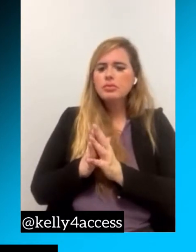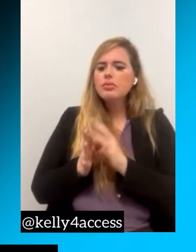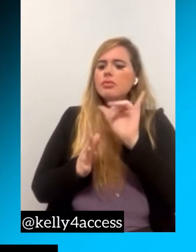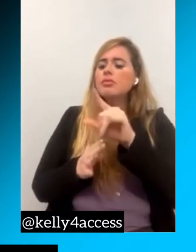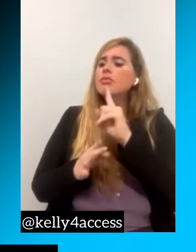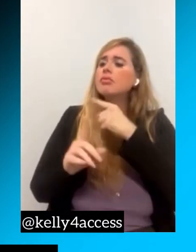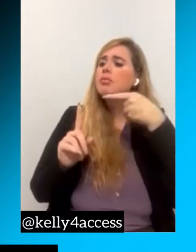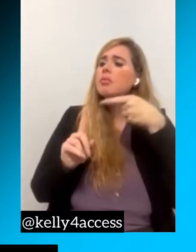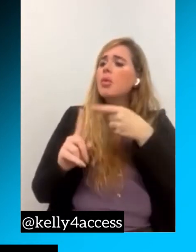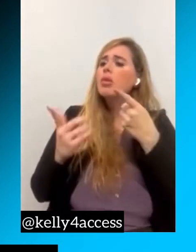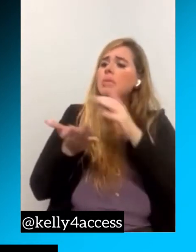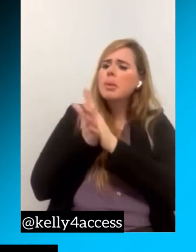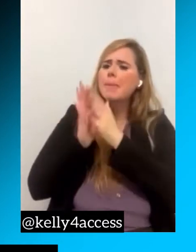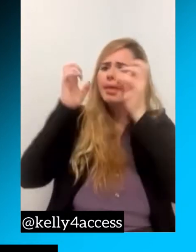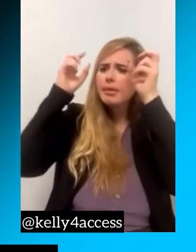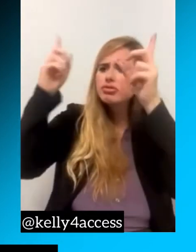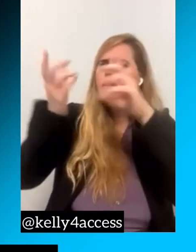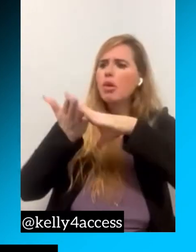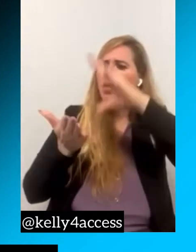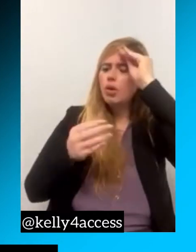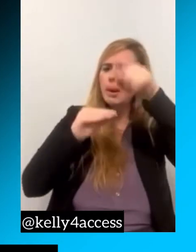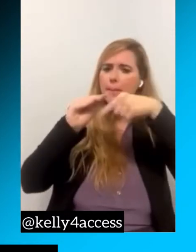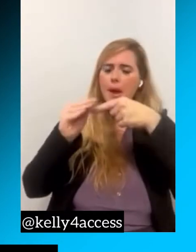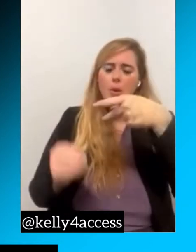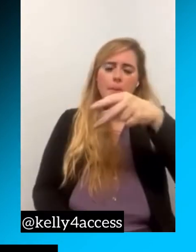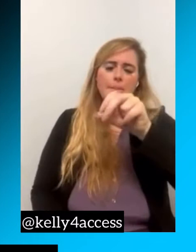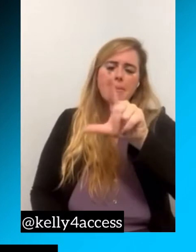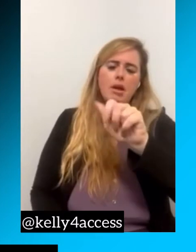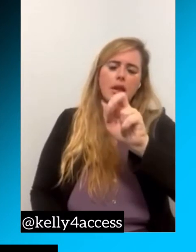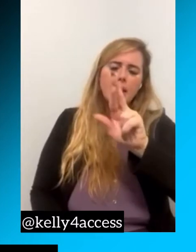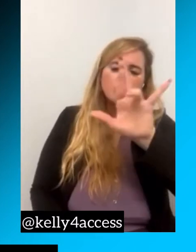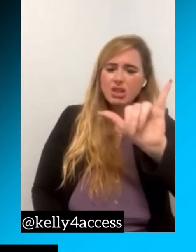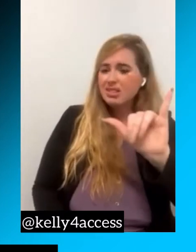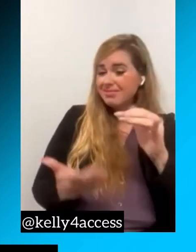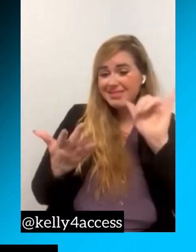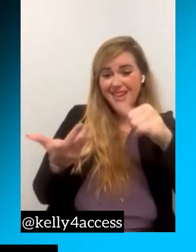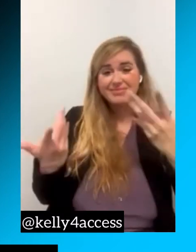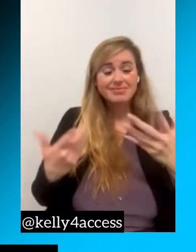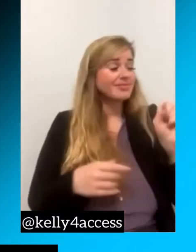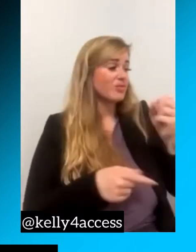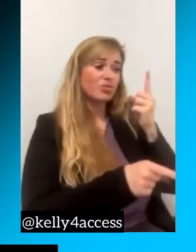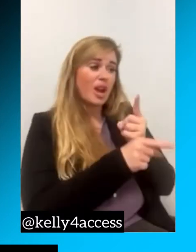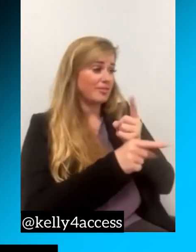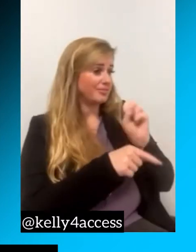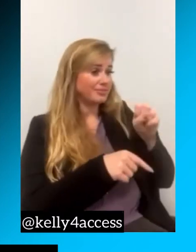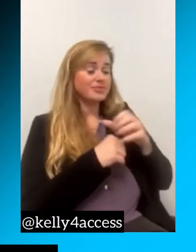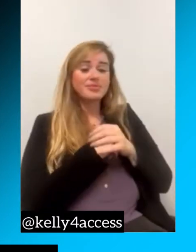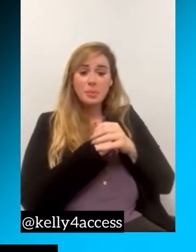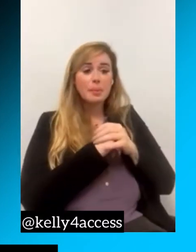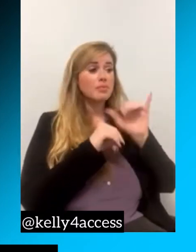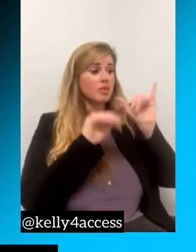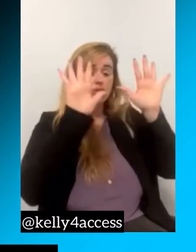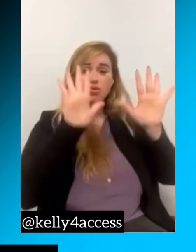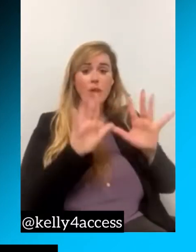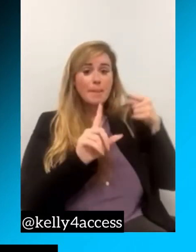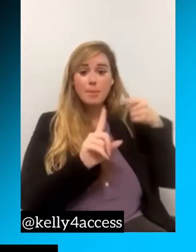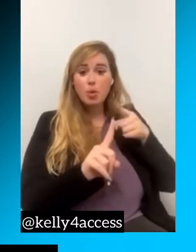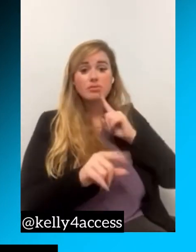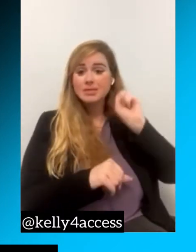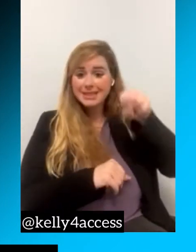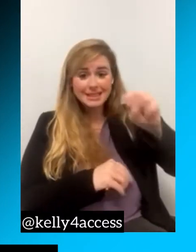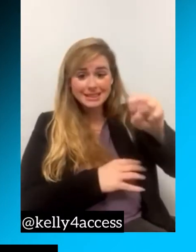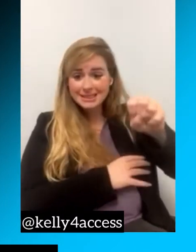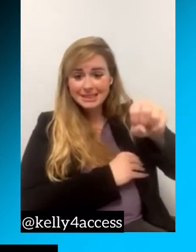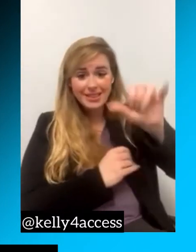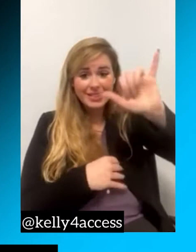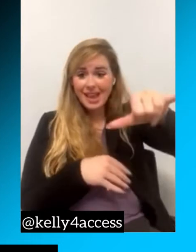about polyamory and yeah. Yeah, no, excellent points. Like all around, yeah, that's